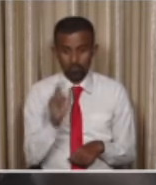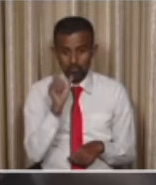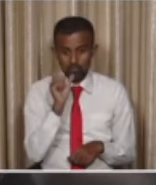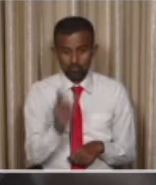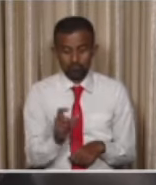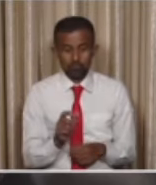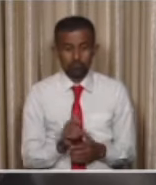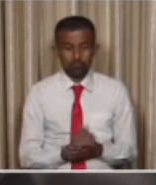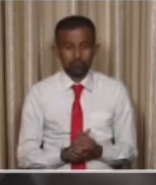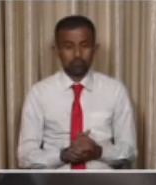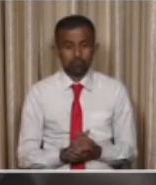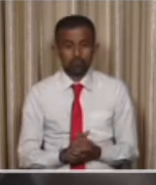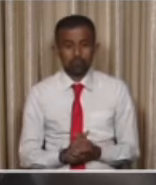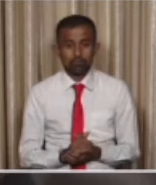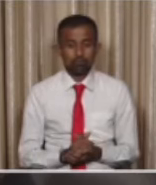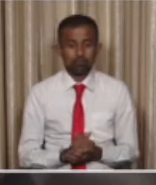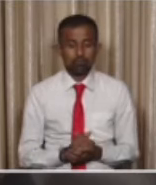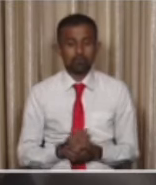it.